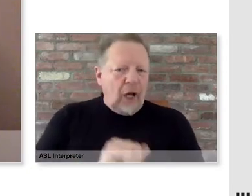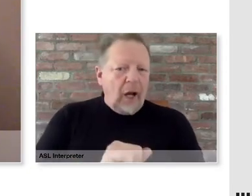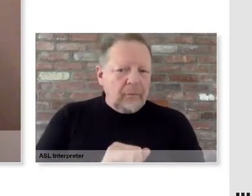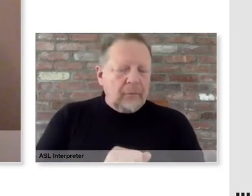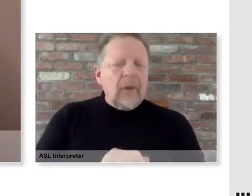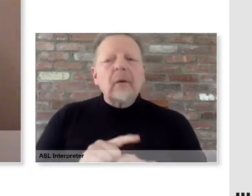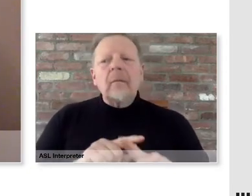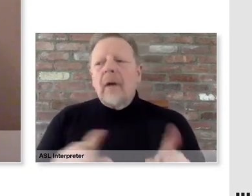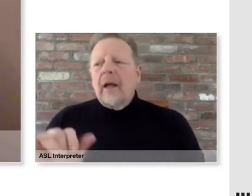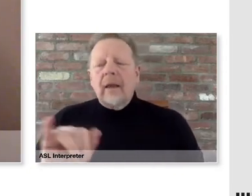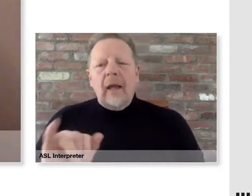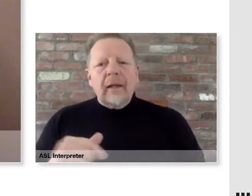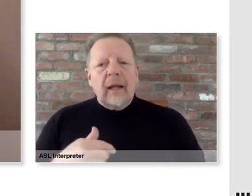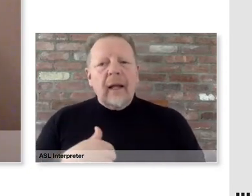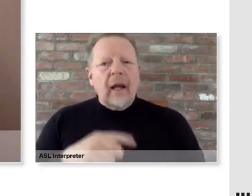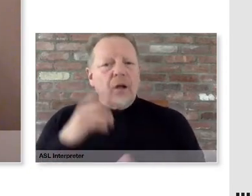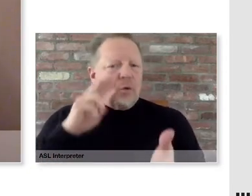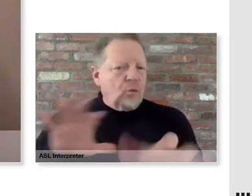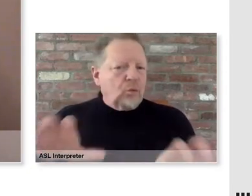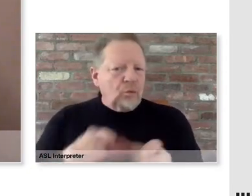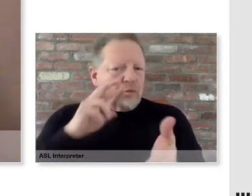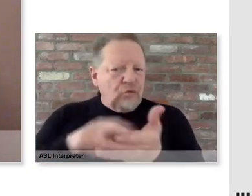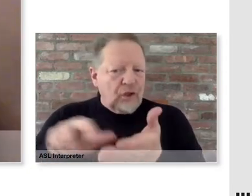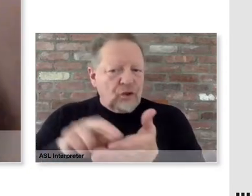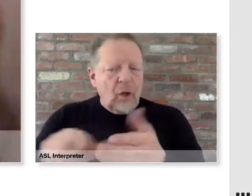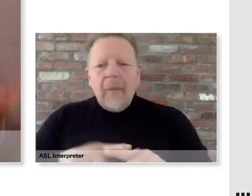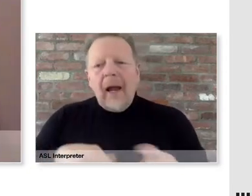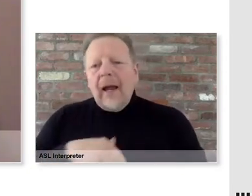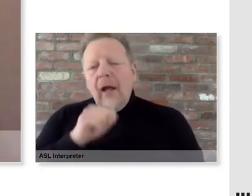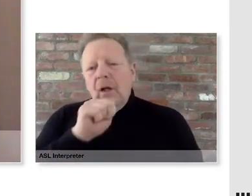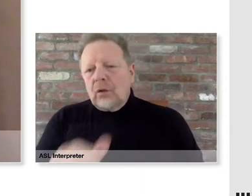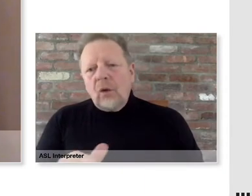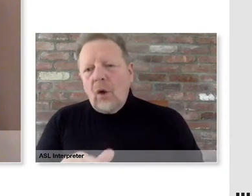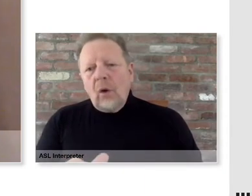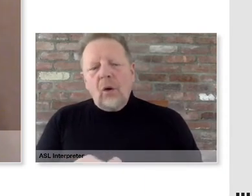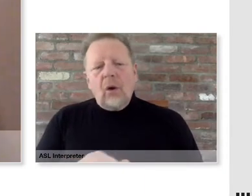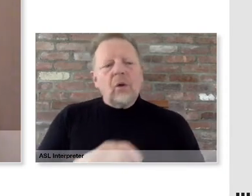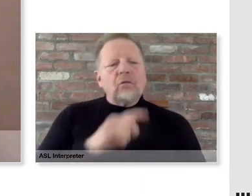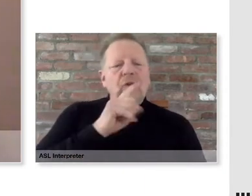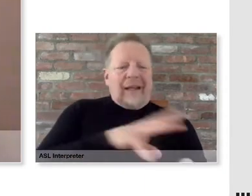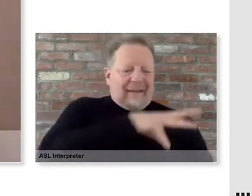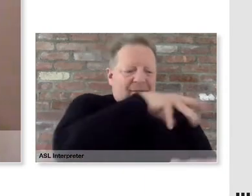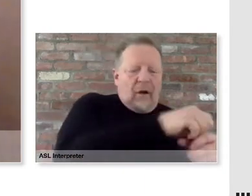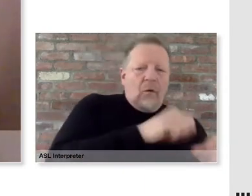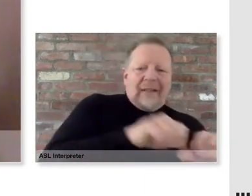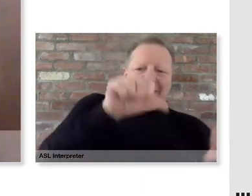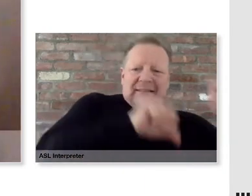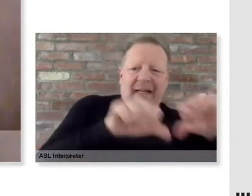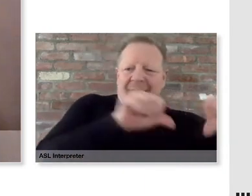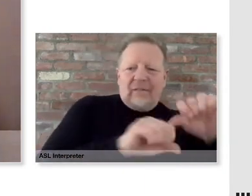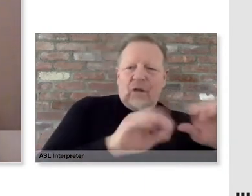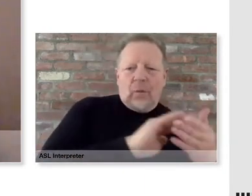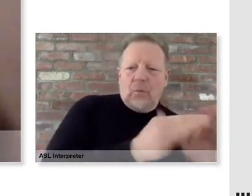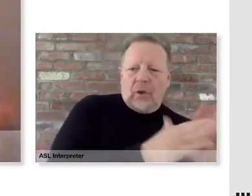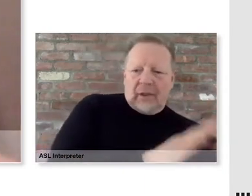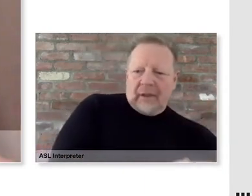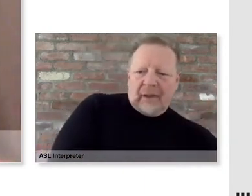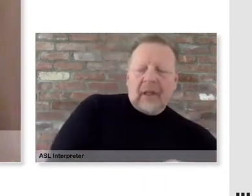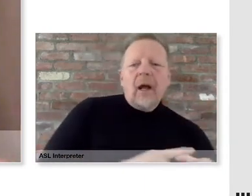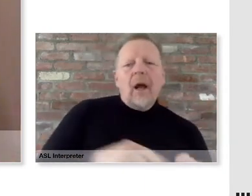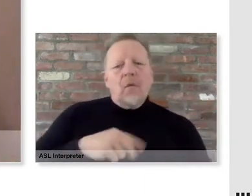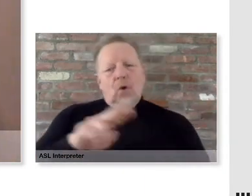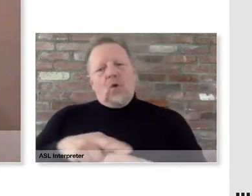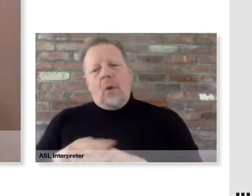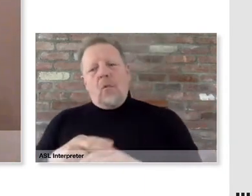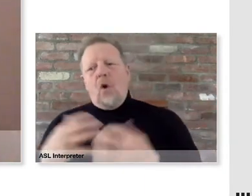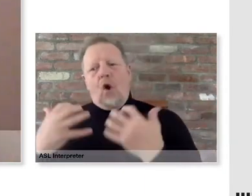Like, I do research, but I don't convey it to the scientific community per se. I convey it to a normal audience that watches